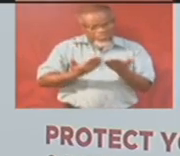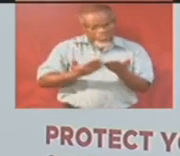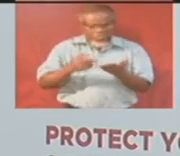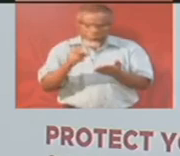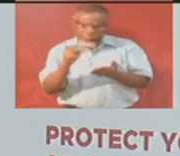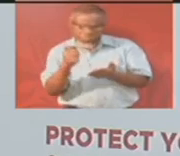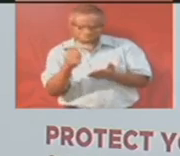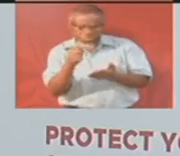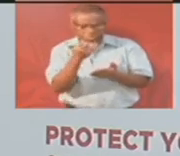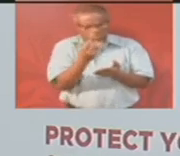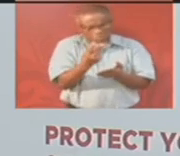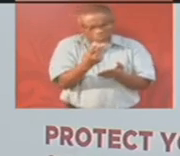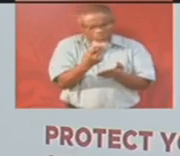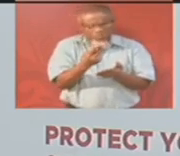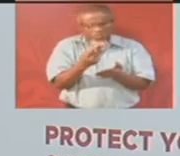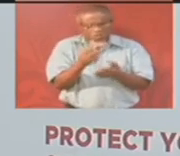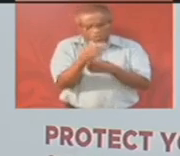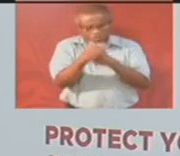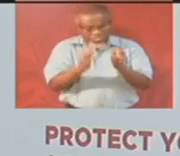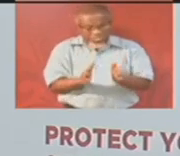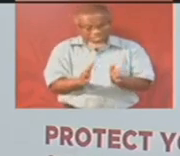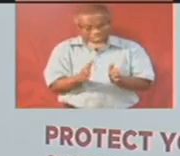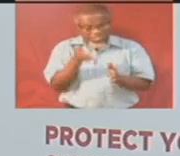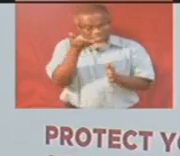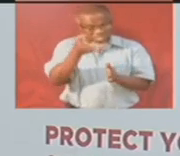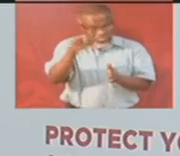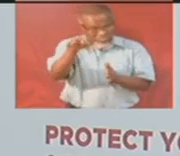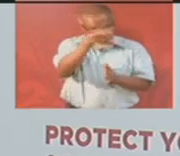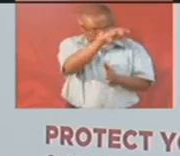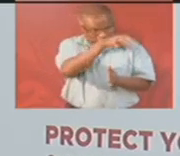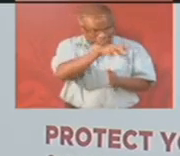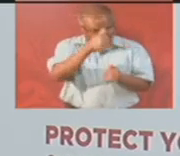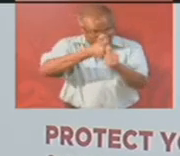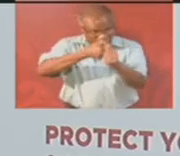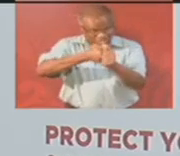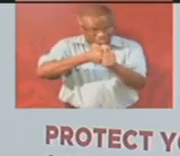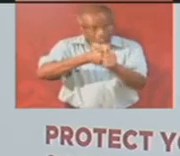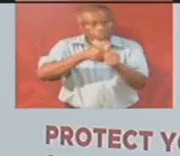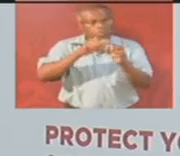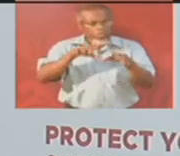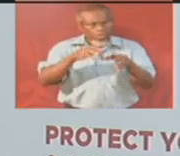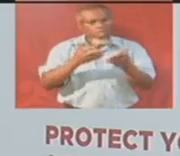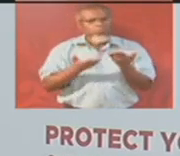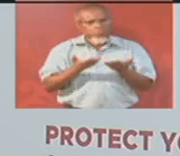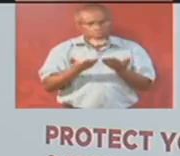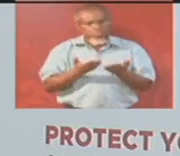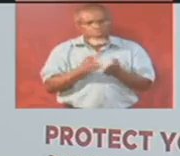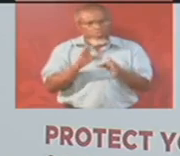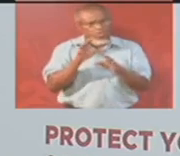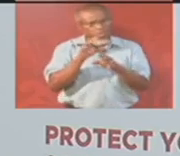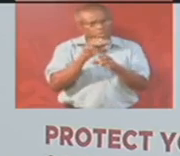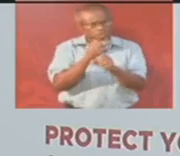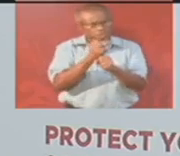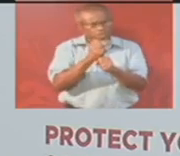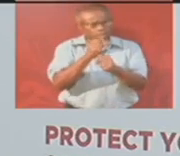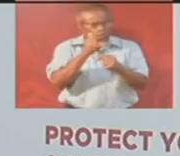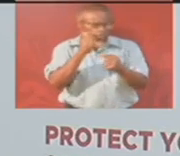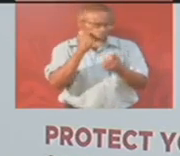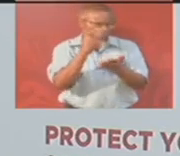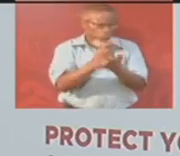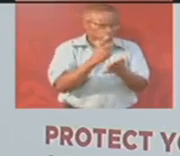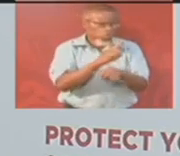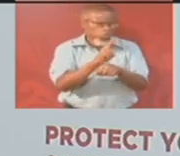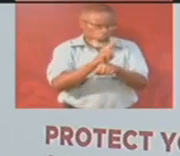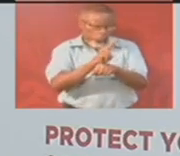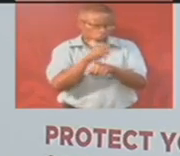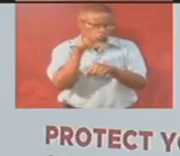So we may be using them once we get the nod from the chief public health inspector later this week in some form or fashion to assist in that regard.